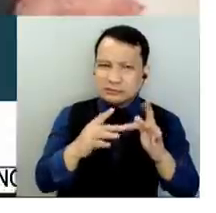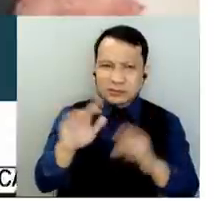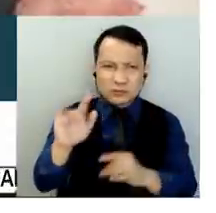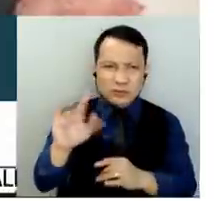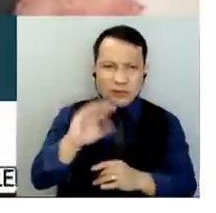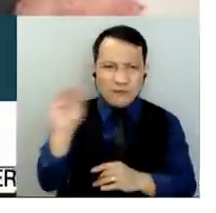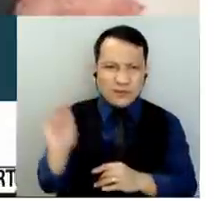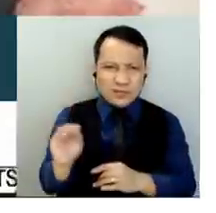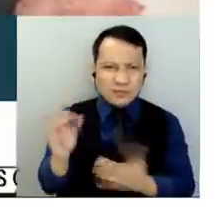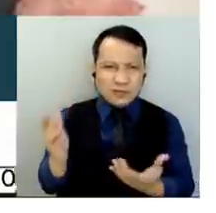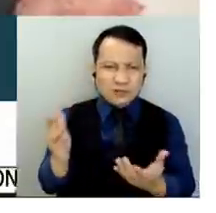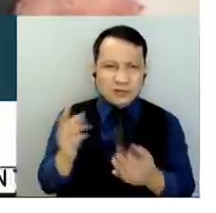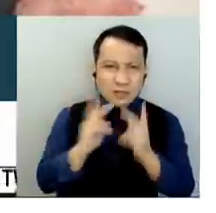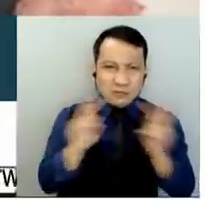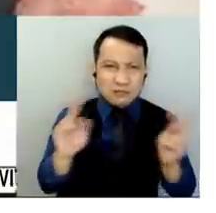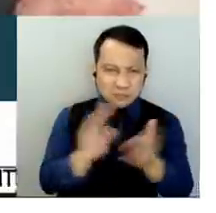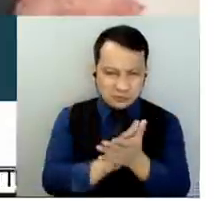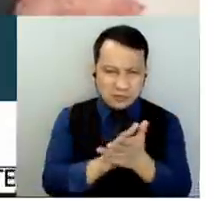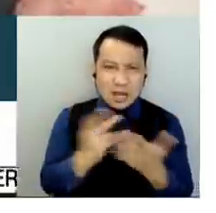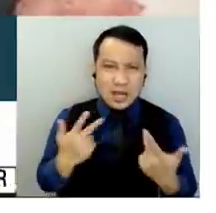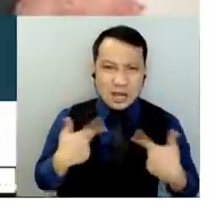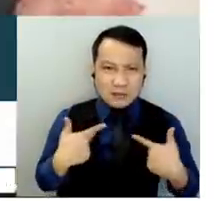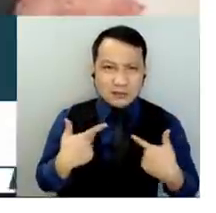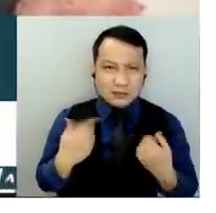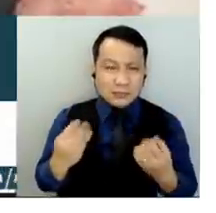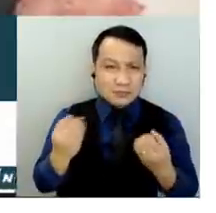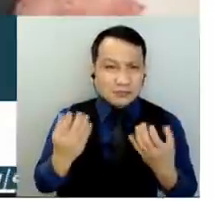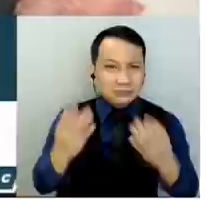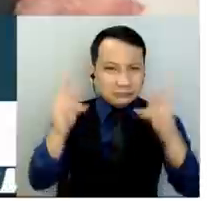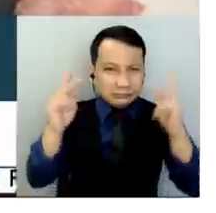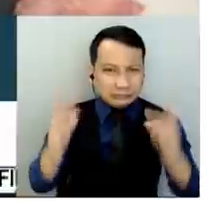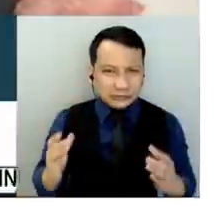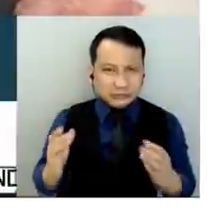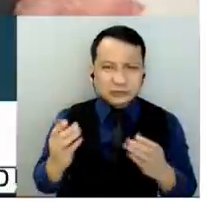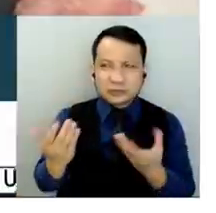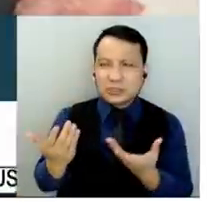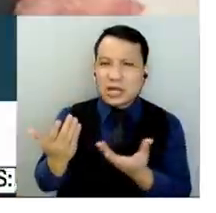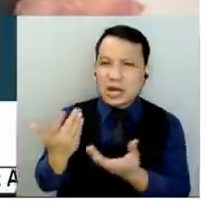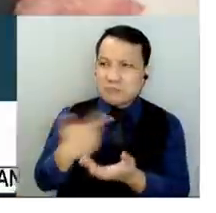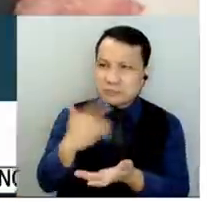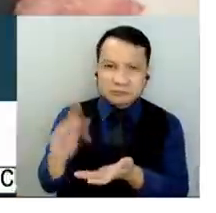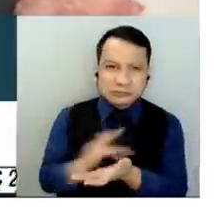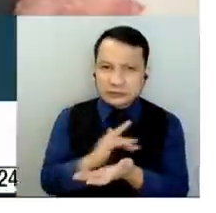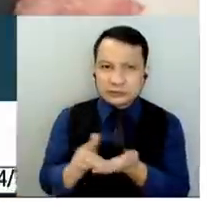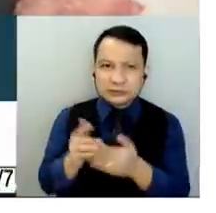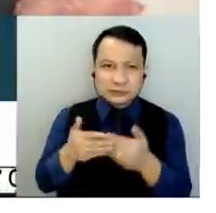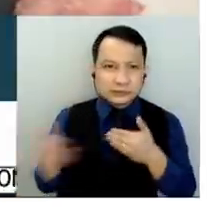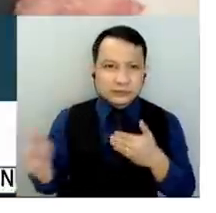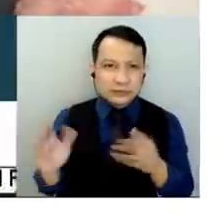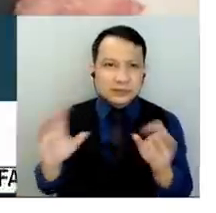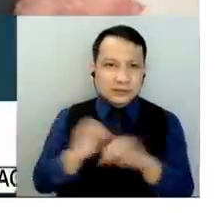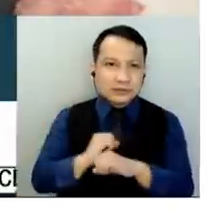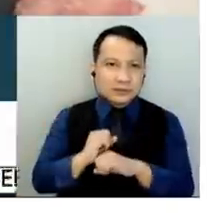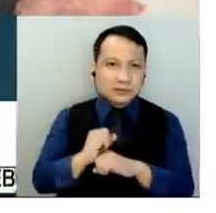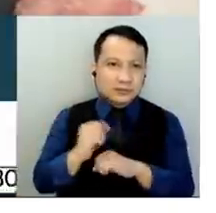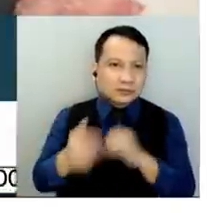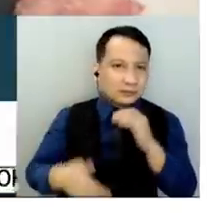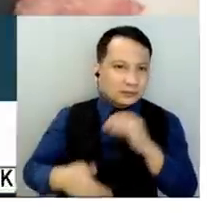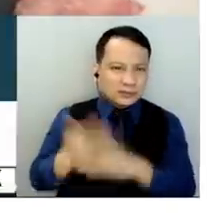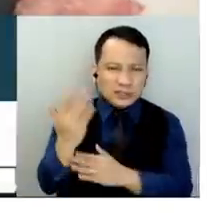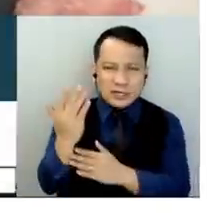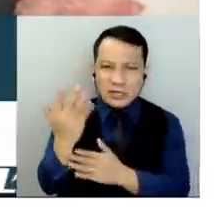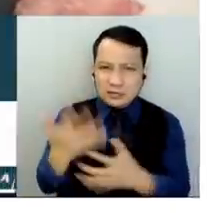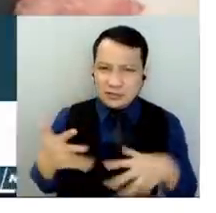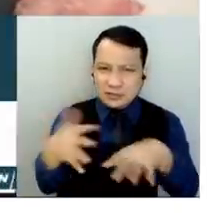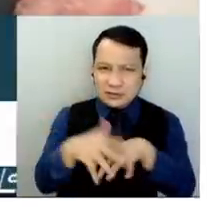25% of public schools. Many teachers, many students didn't have gadgets. And then in the end, we ended up with a hybrid system.